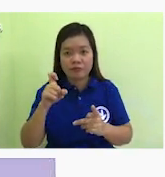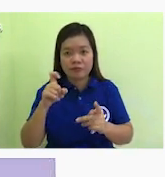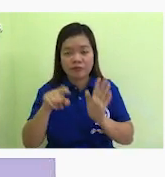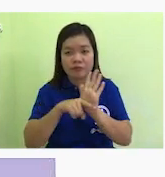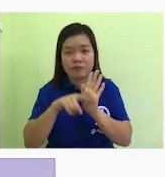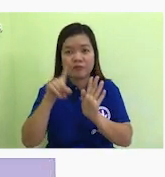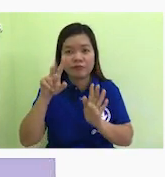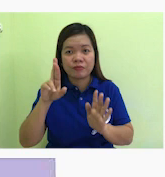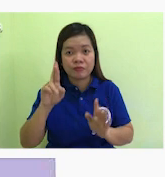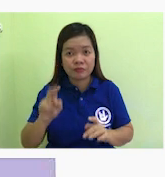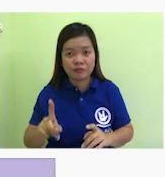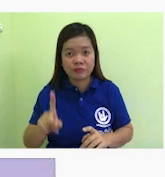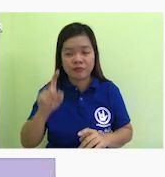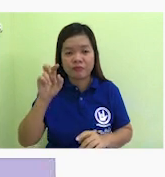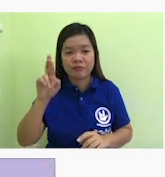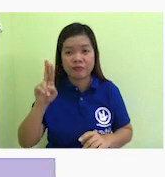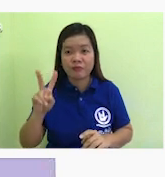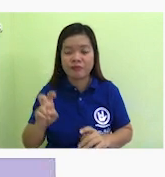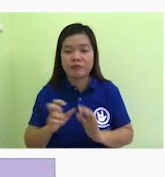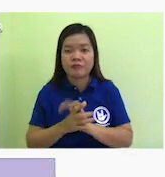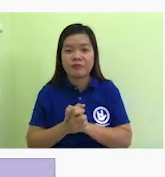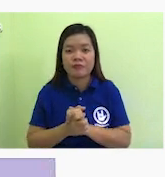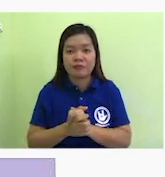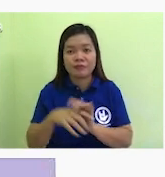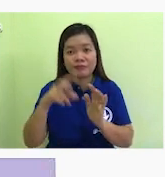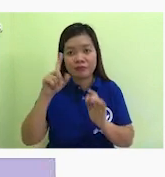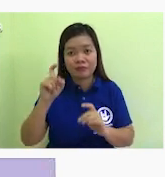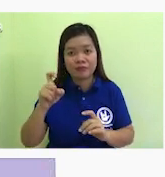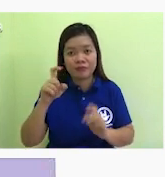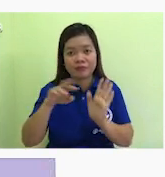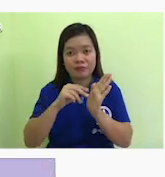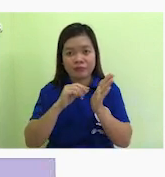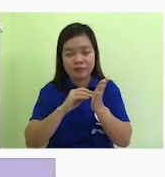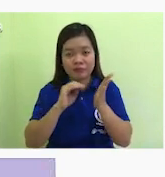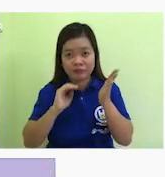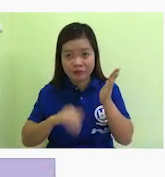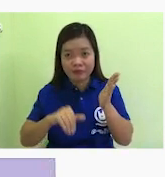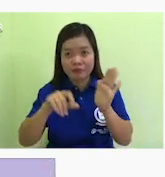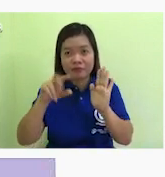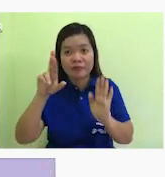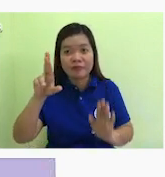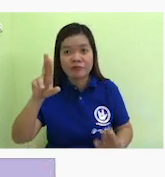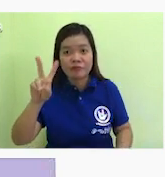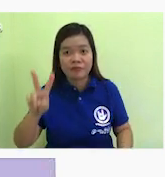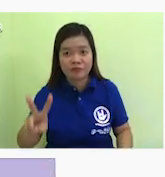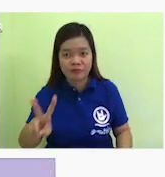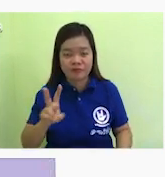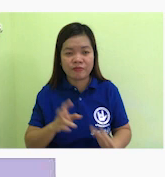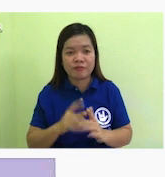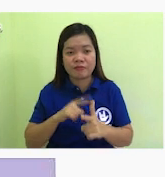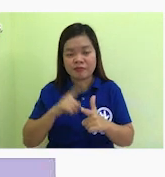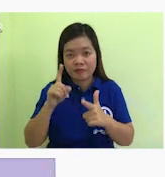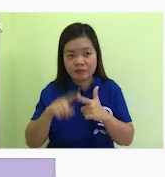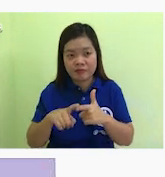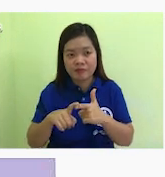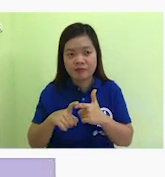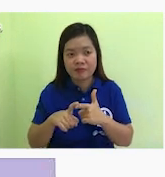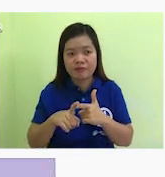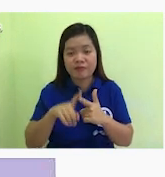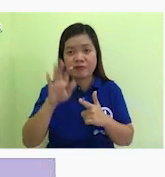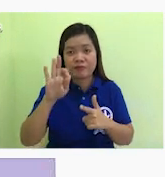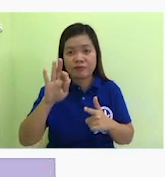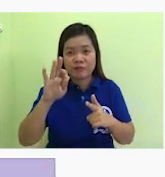x minus r sub 1 times the quantity of x minus r sub 2.